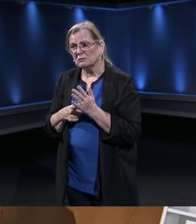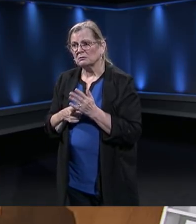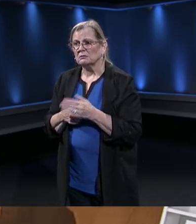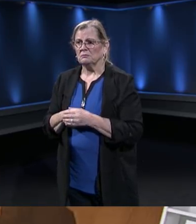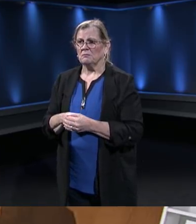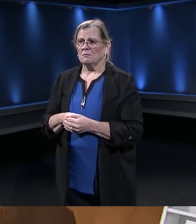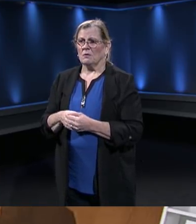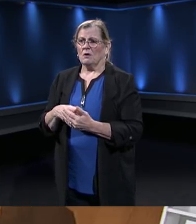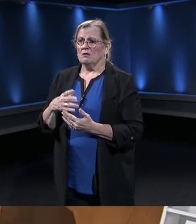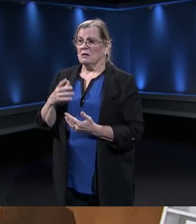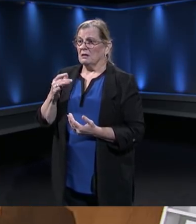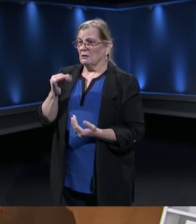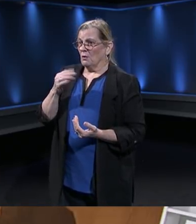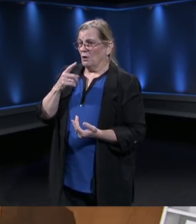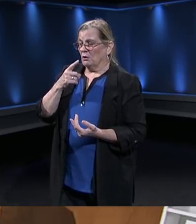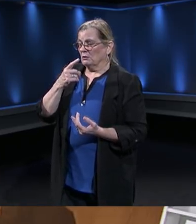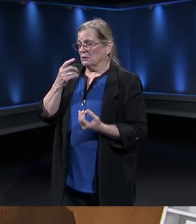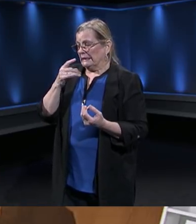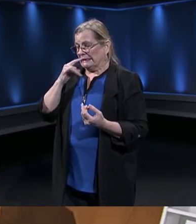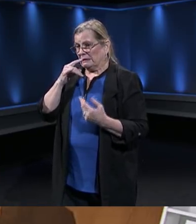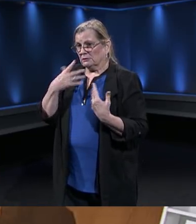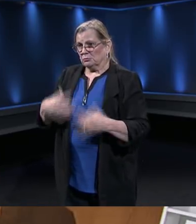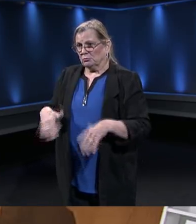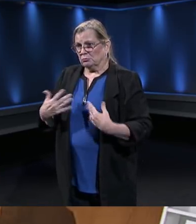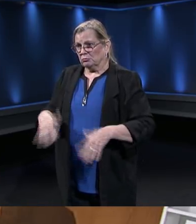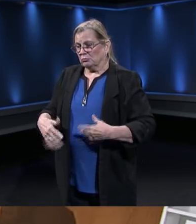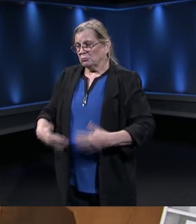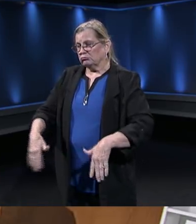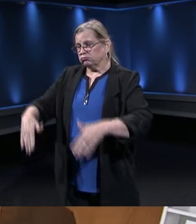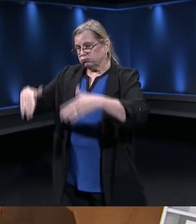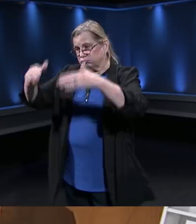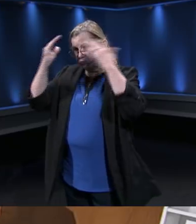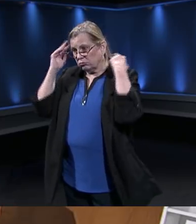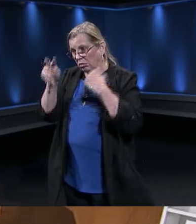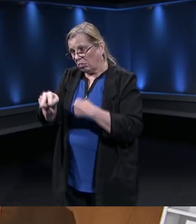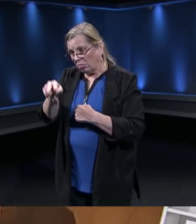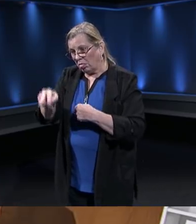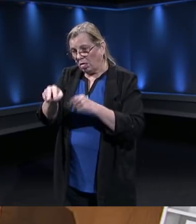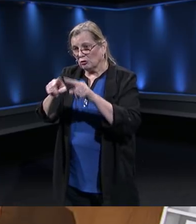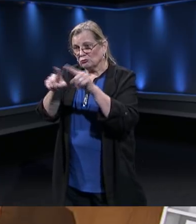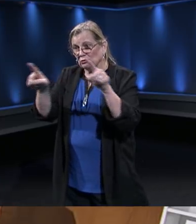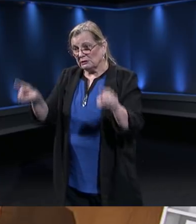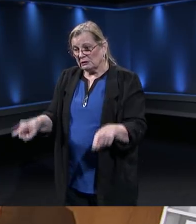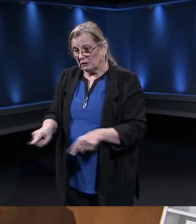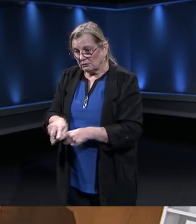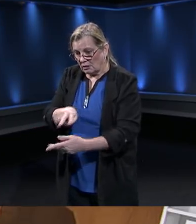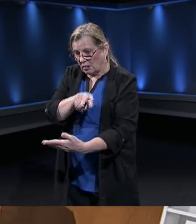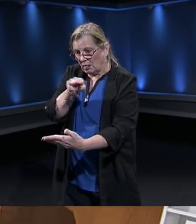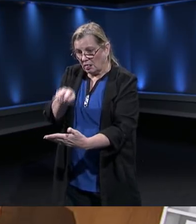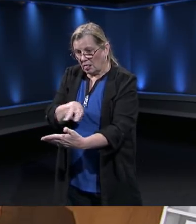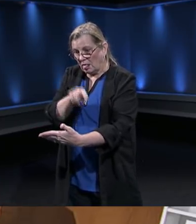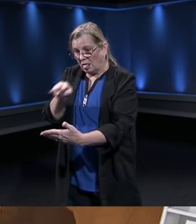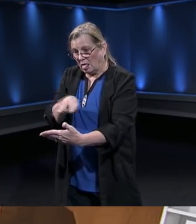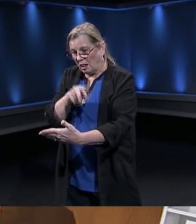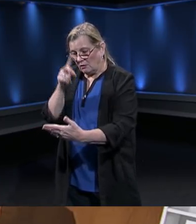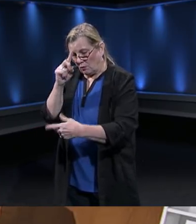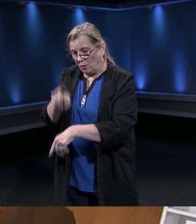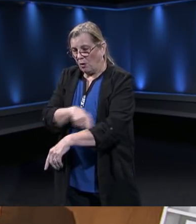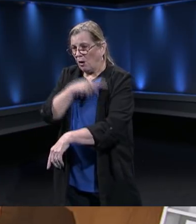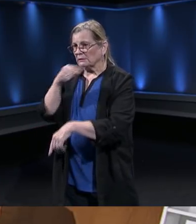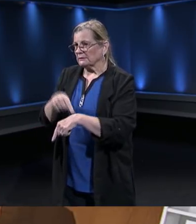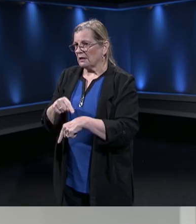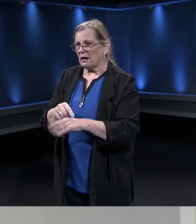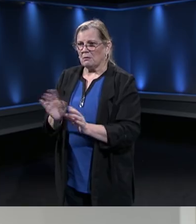are overwhelmed by the excessive amount of screen time they're going to have can still learn in a way that works best for them.